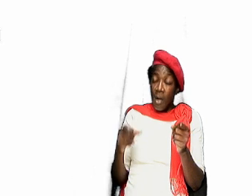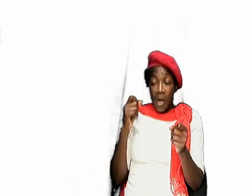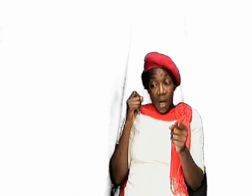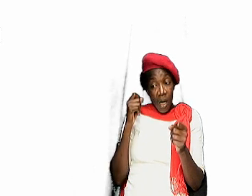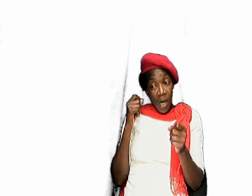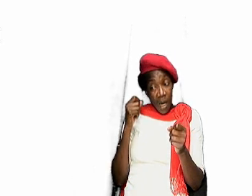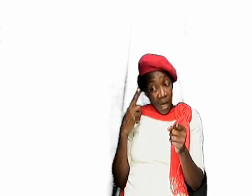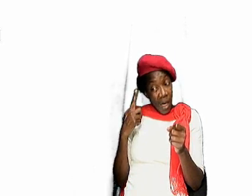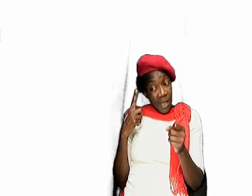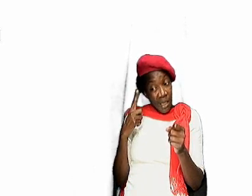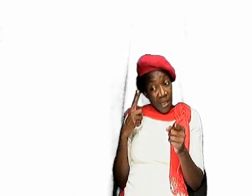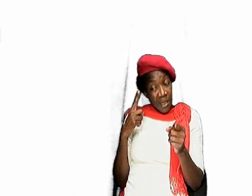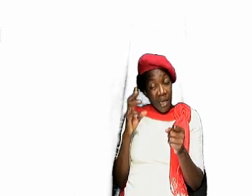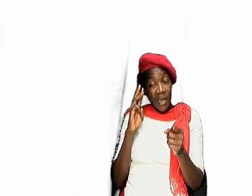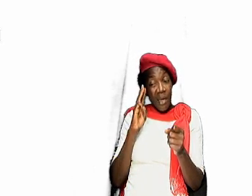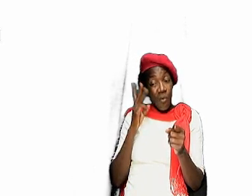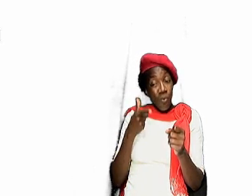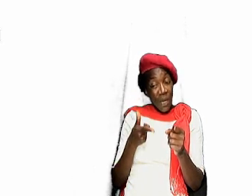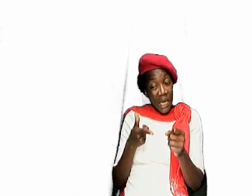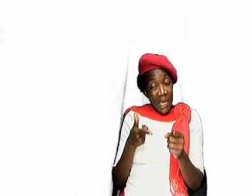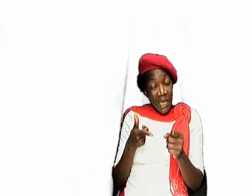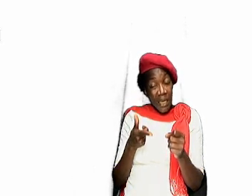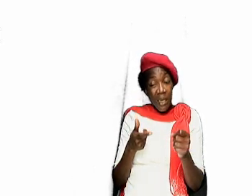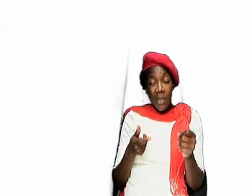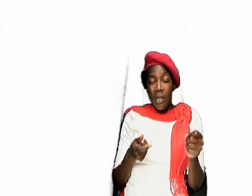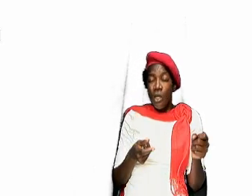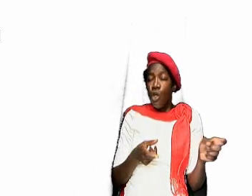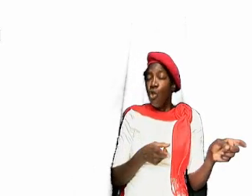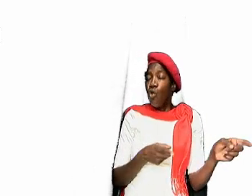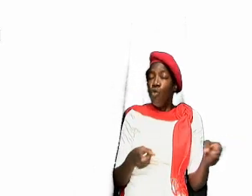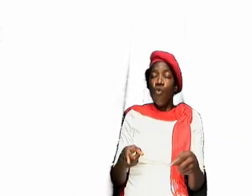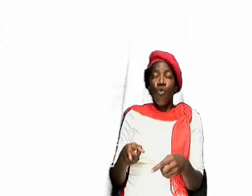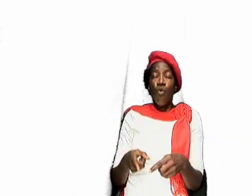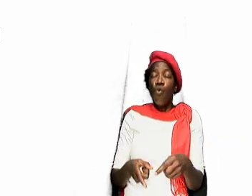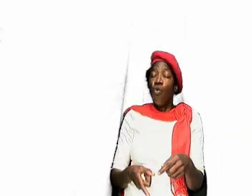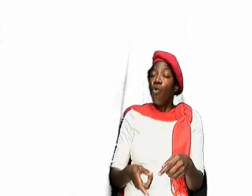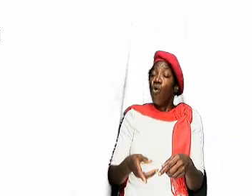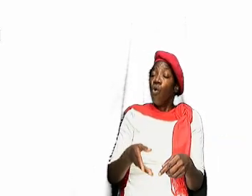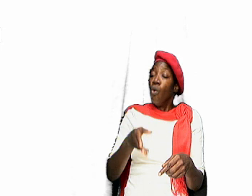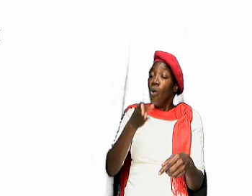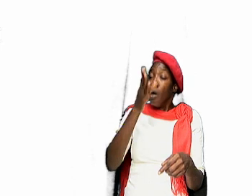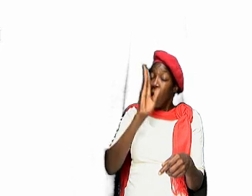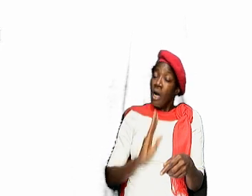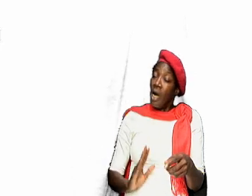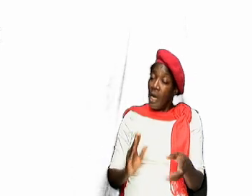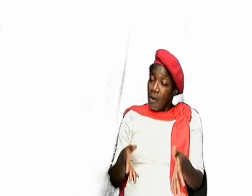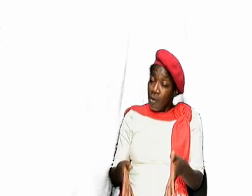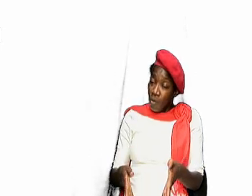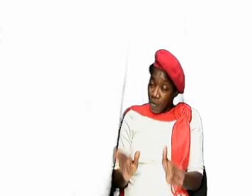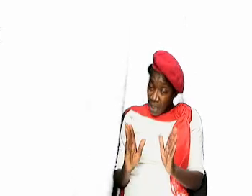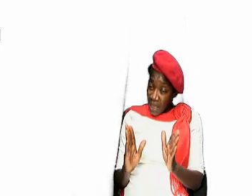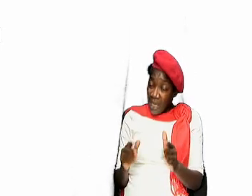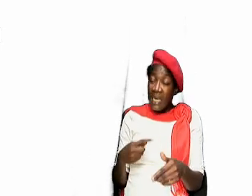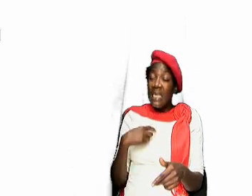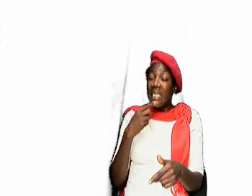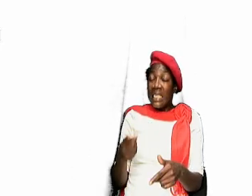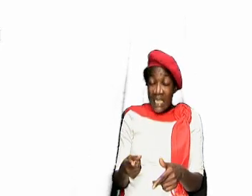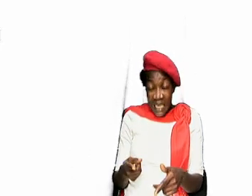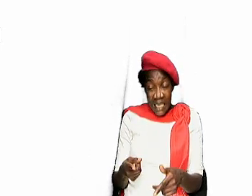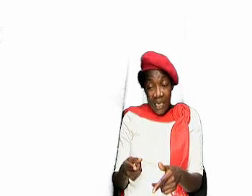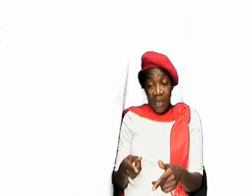and we have got to be willing to do the directive of the Lord. Because the directive of the Lord said to